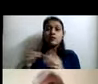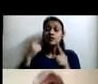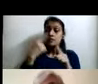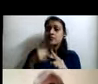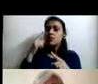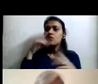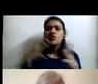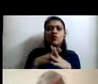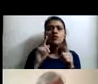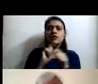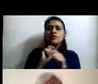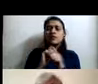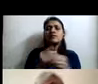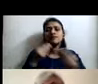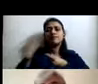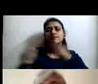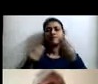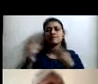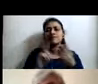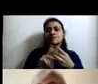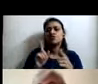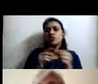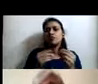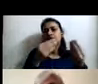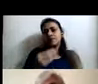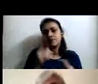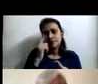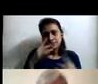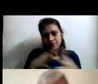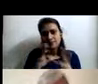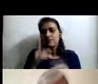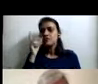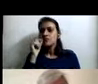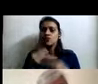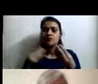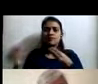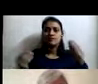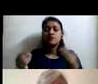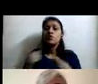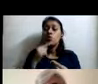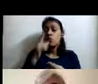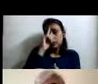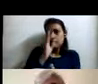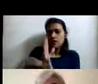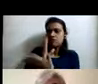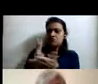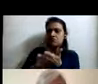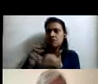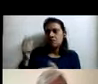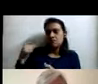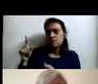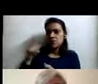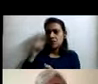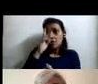So one of the first employees of the reserve were the local women who helped us with the management and caretaking of the reserve